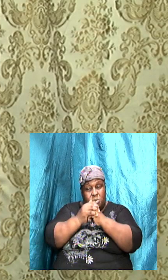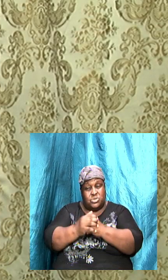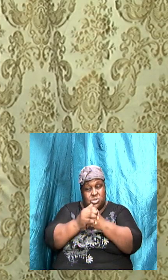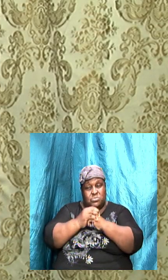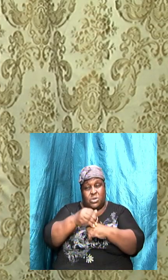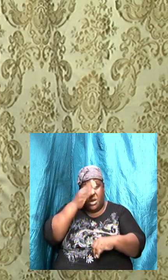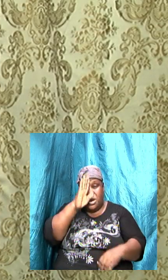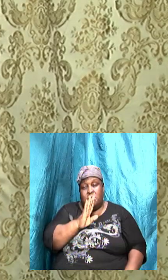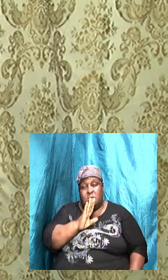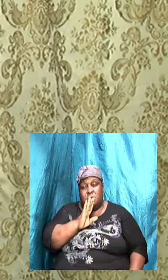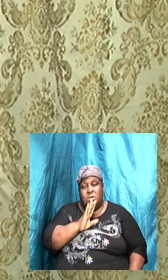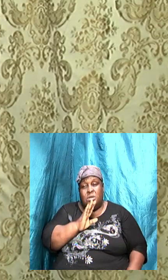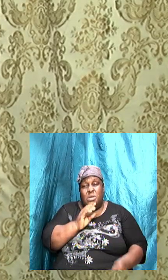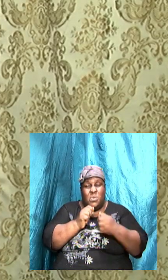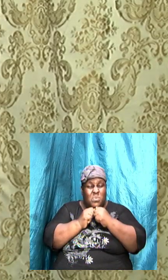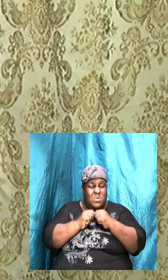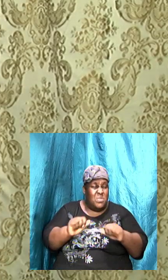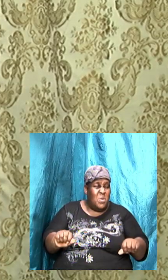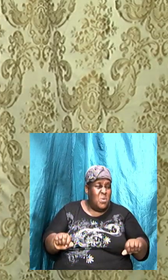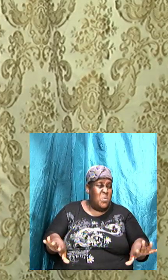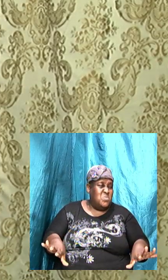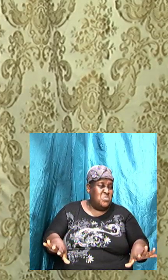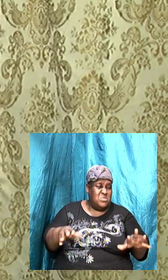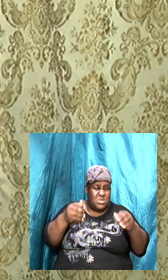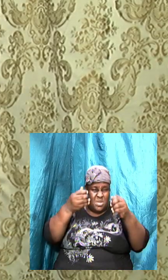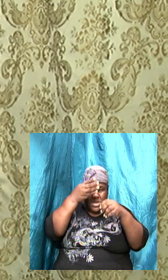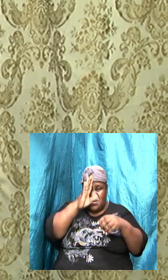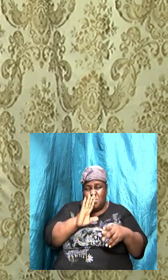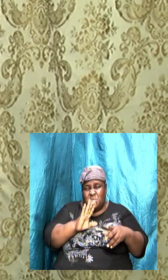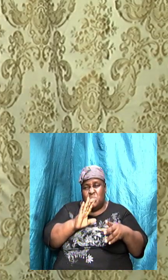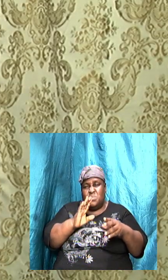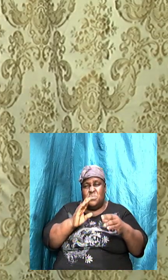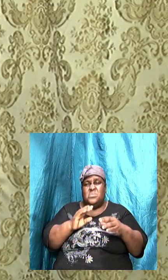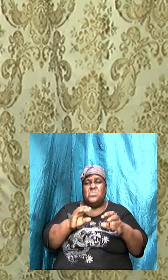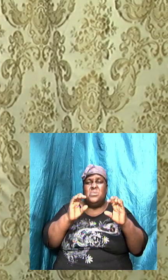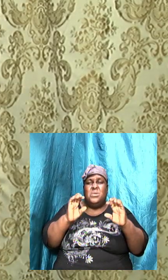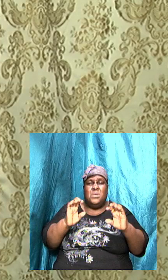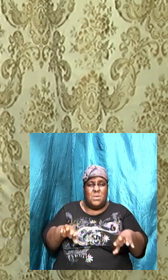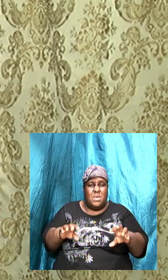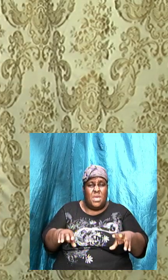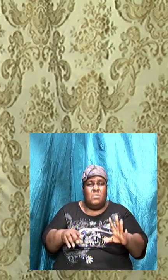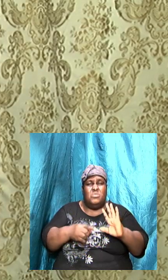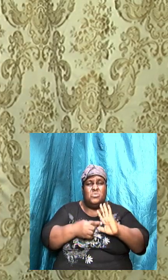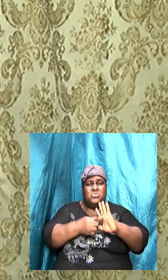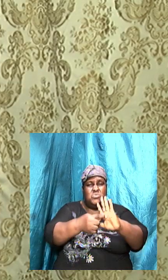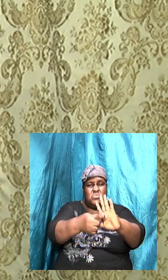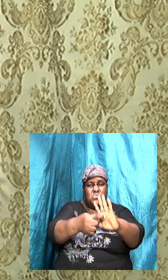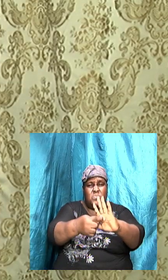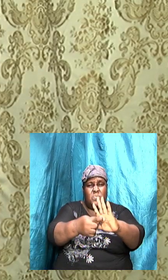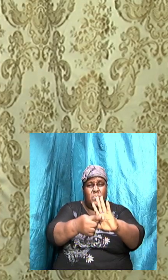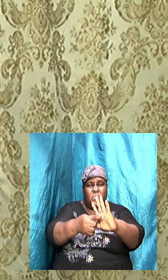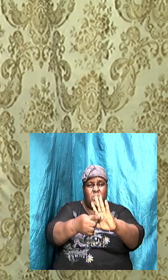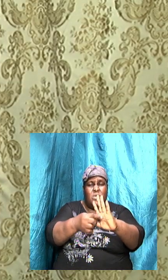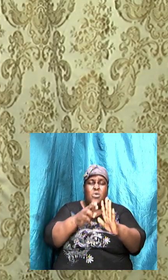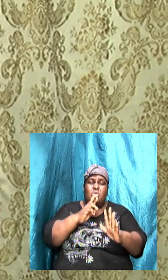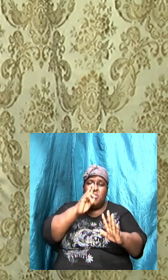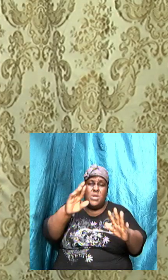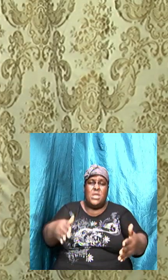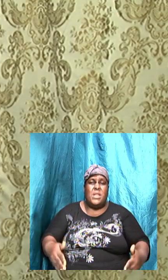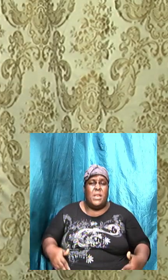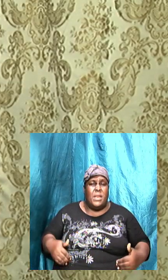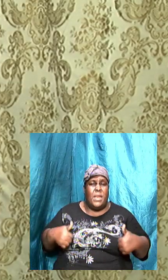shadow of a doubt, they can be traced and shown to be real, live,